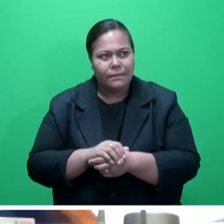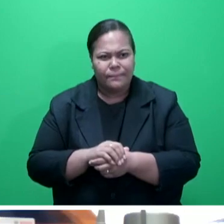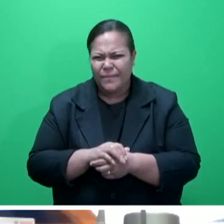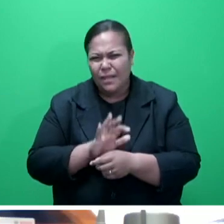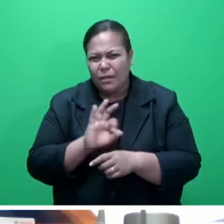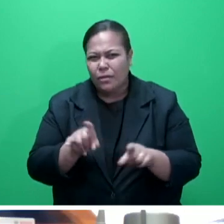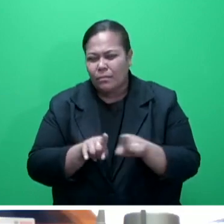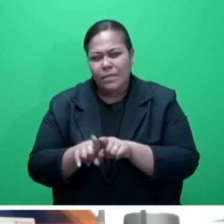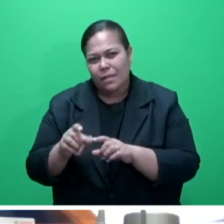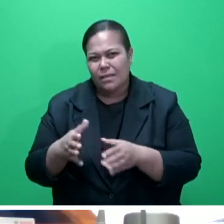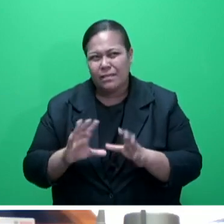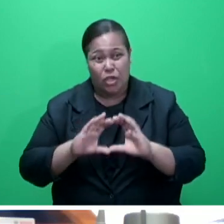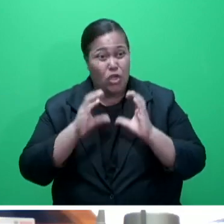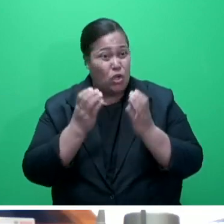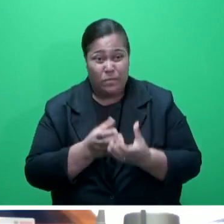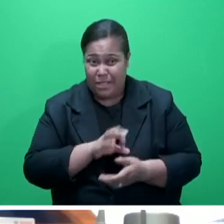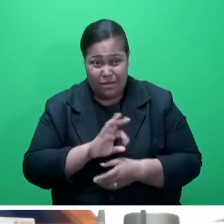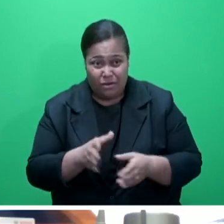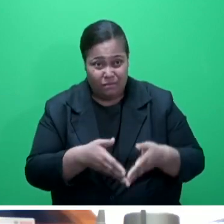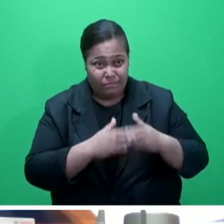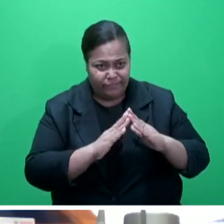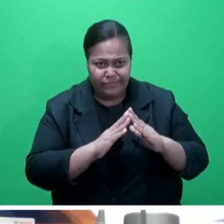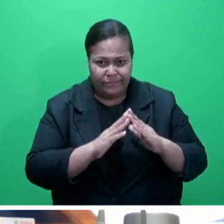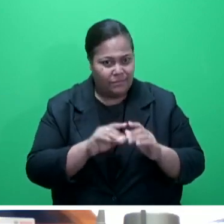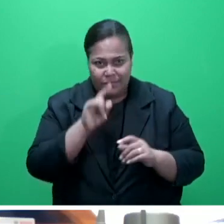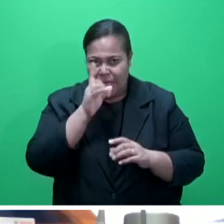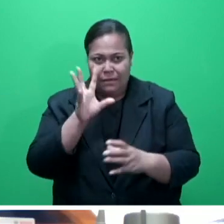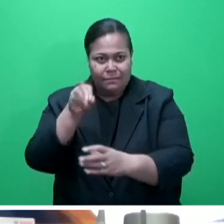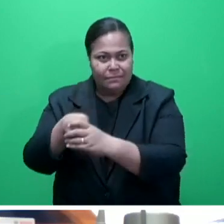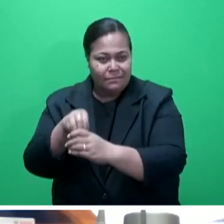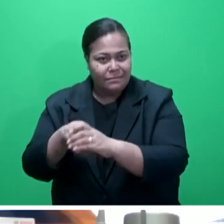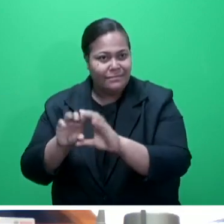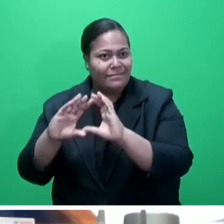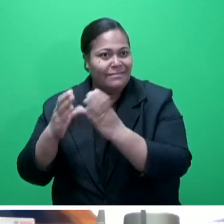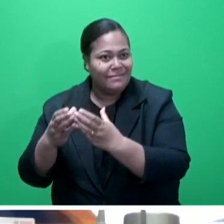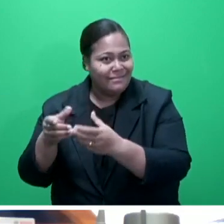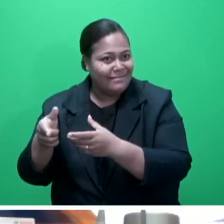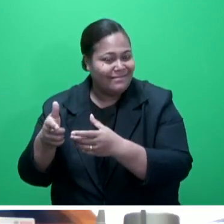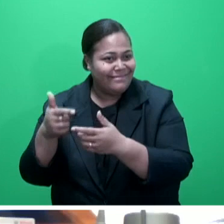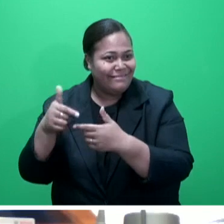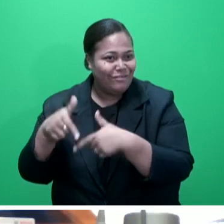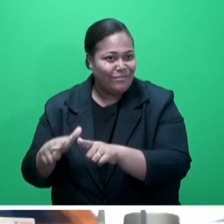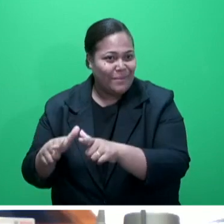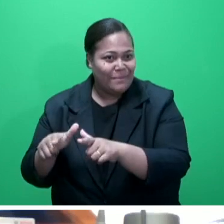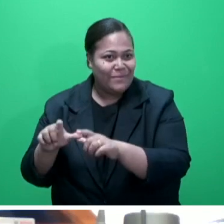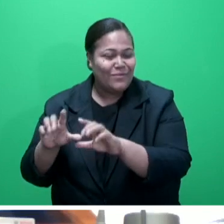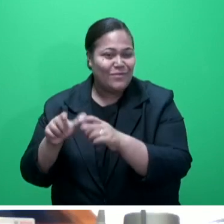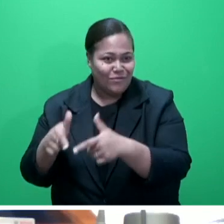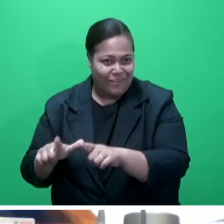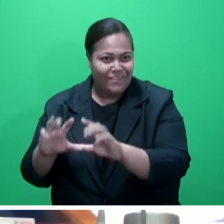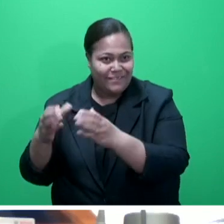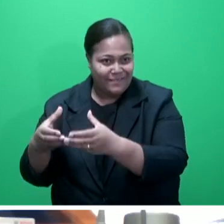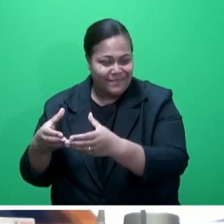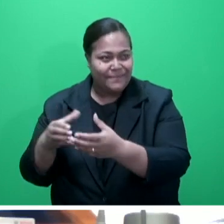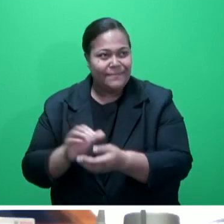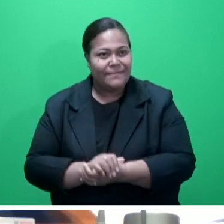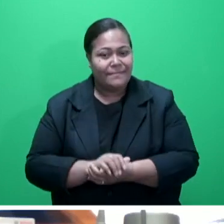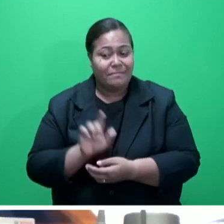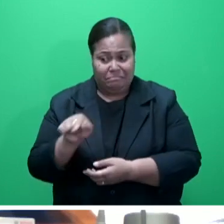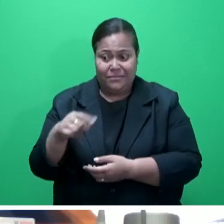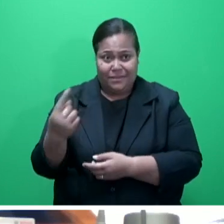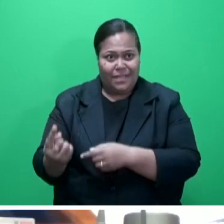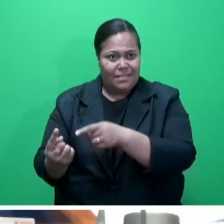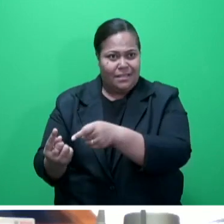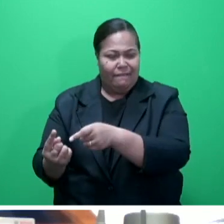sit, therefore we shouldn't be part of the travel bubble. Mr. Speaker, sir, the travel bubble has a life of its own. One of the key important